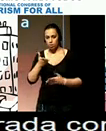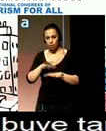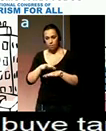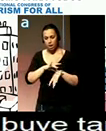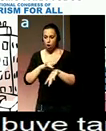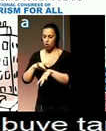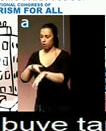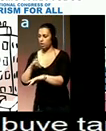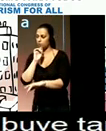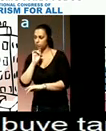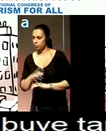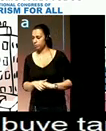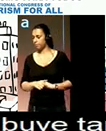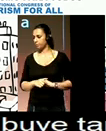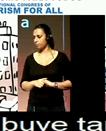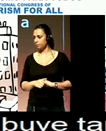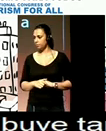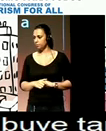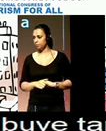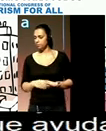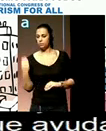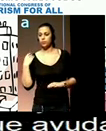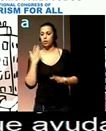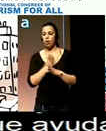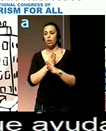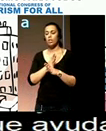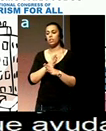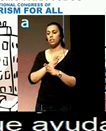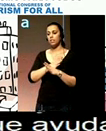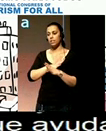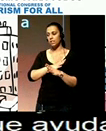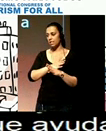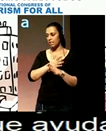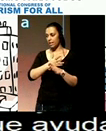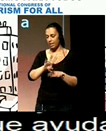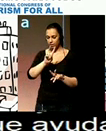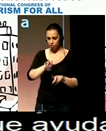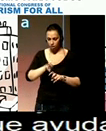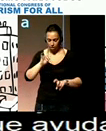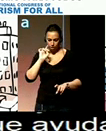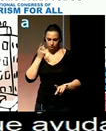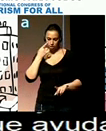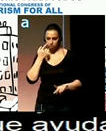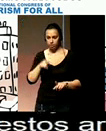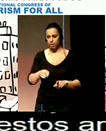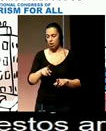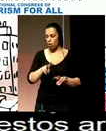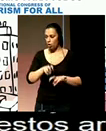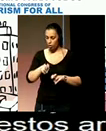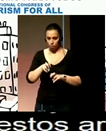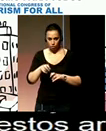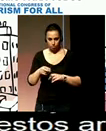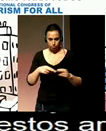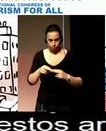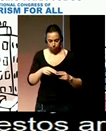The archaeological remains that were found during the construction works have been displayed in the stations, making the Athens Metro